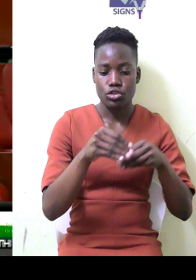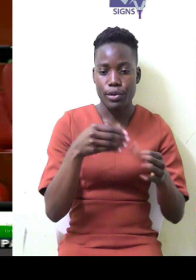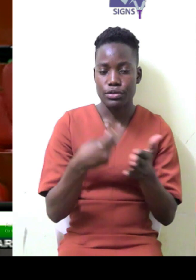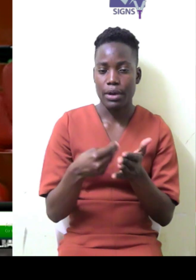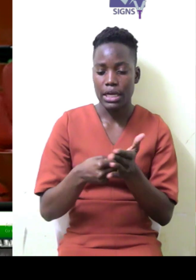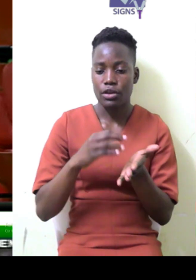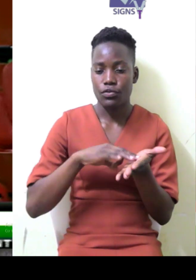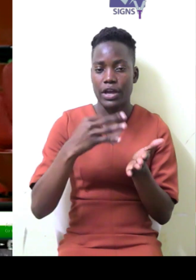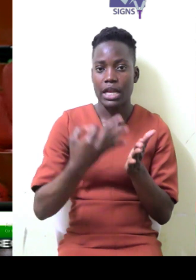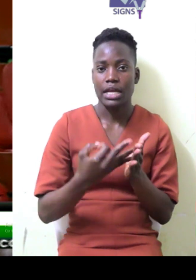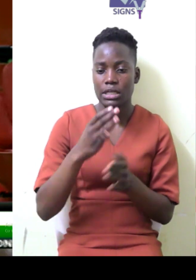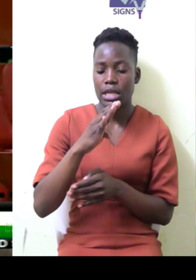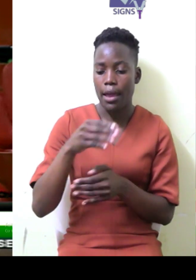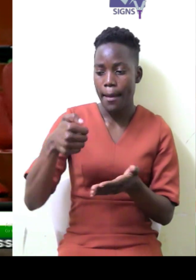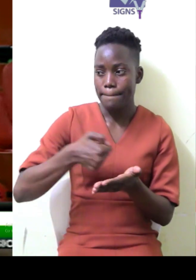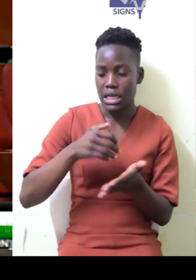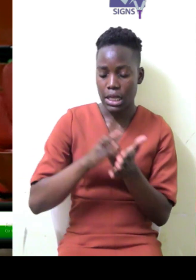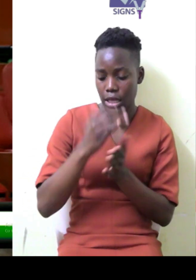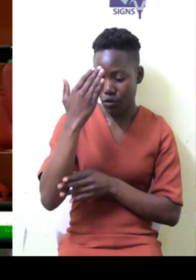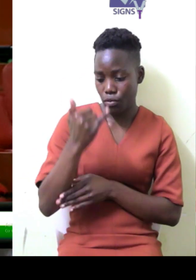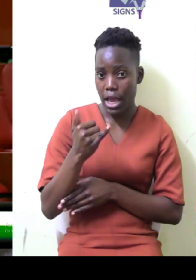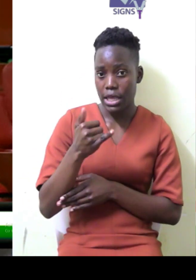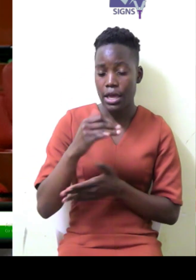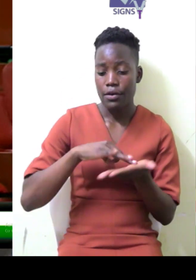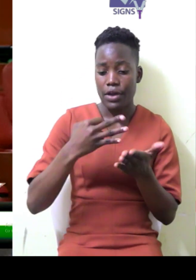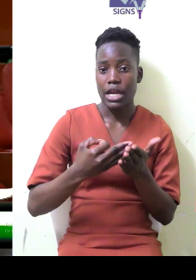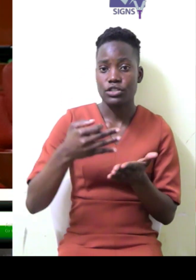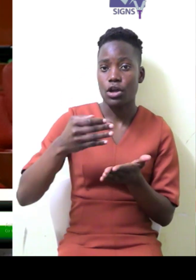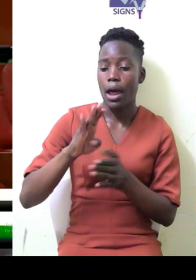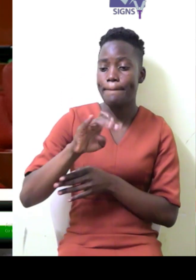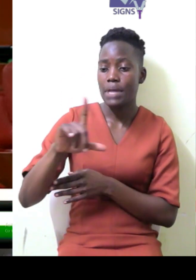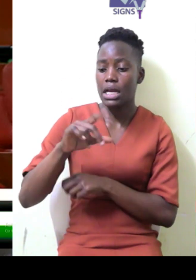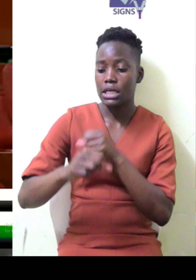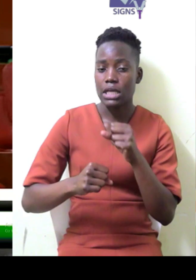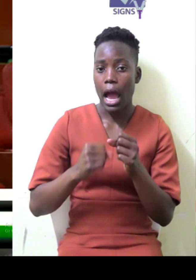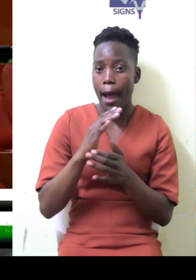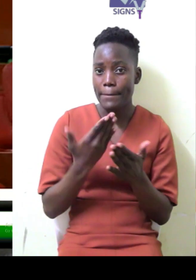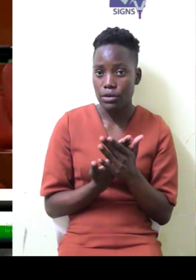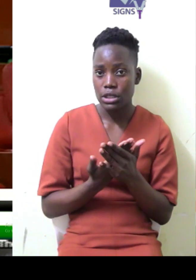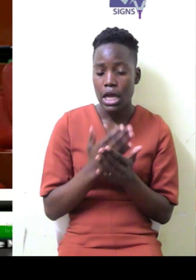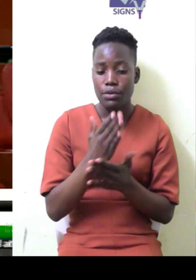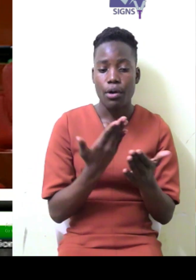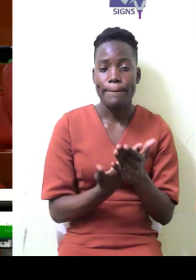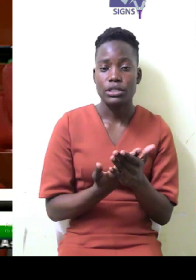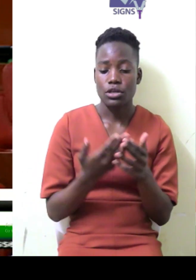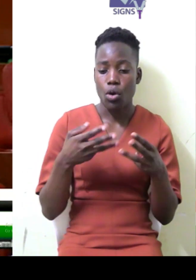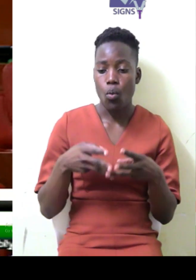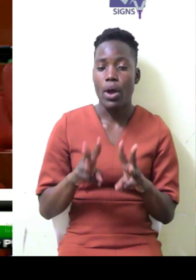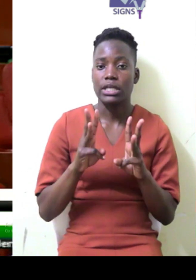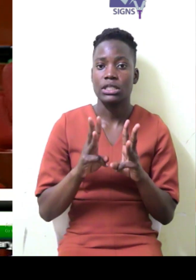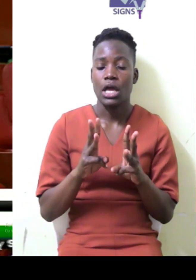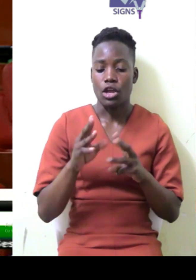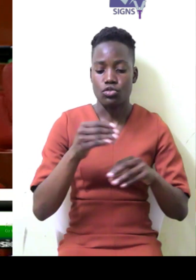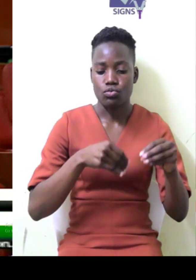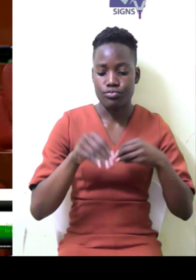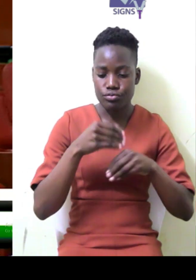the budget. And that is what the finance bill is all about. It proposes measures to raise money to finance